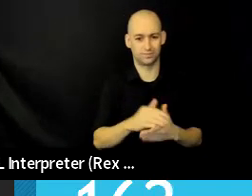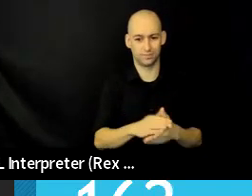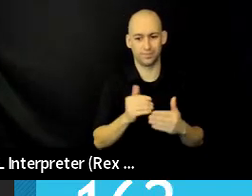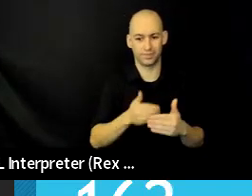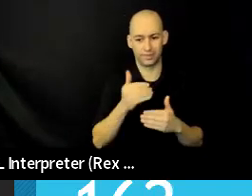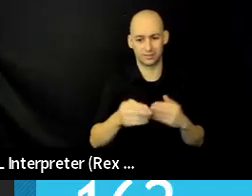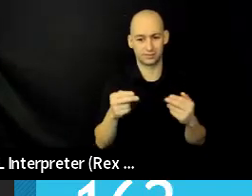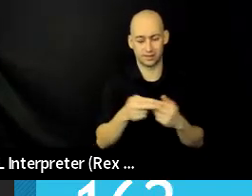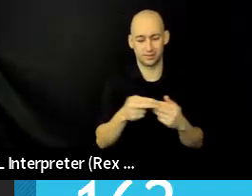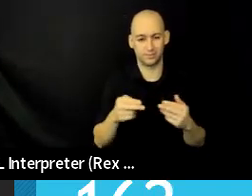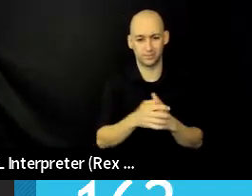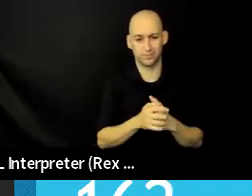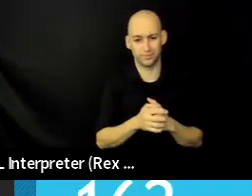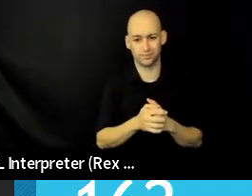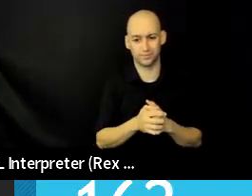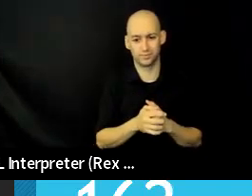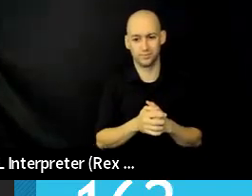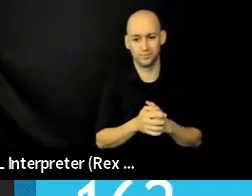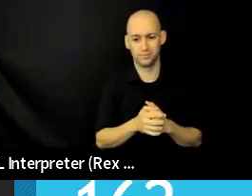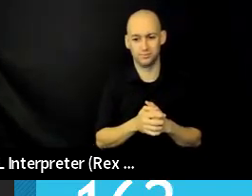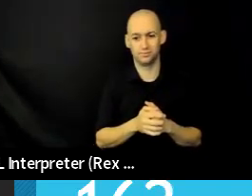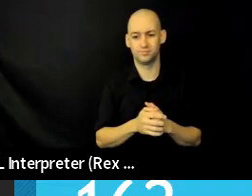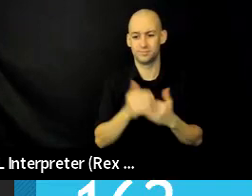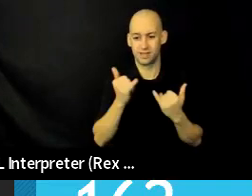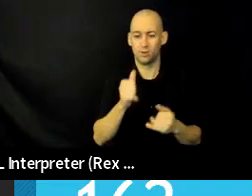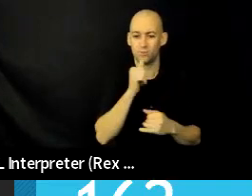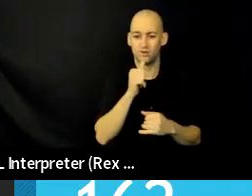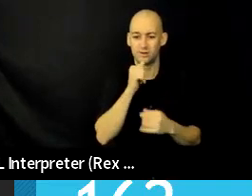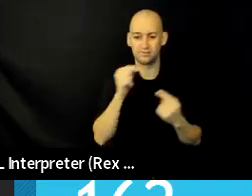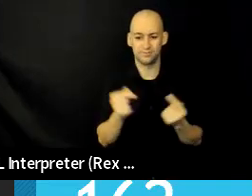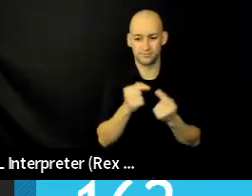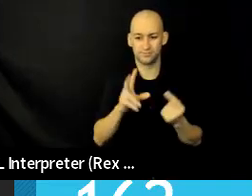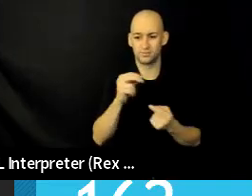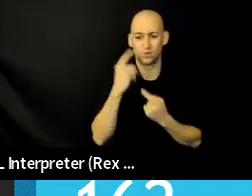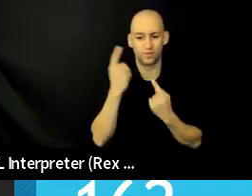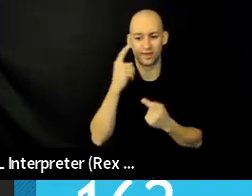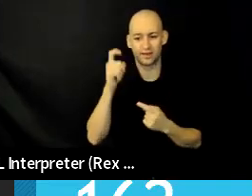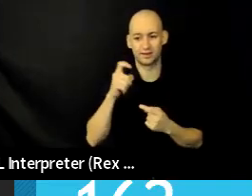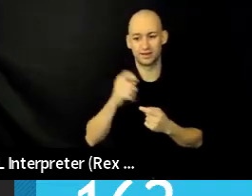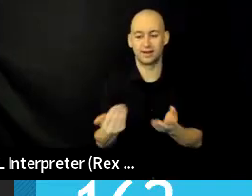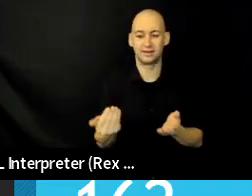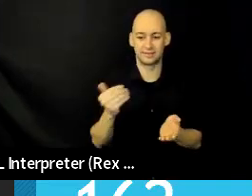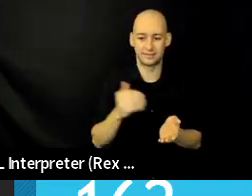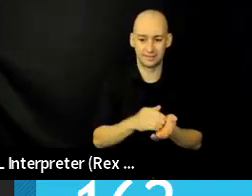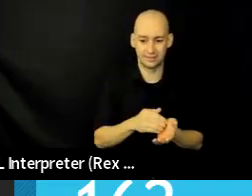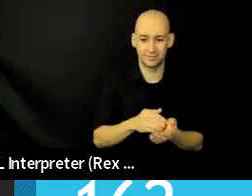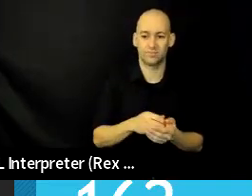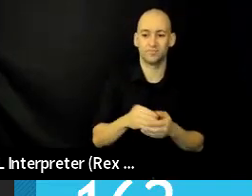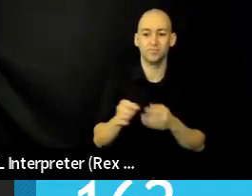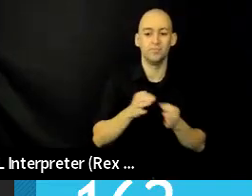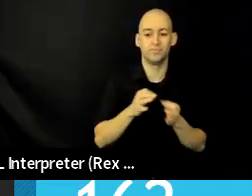please. Now we get to the private injury. I don't think I need to, again, explain